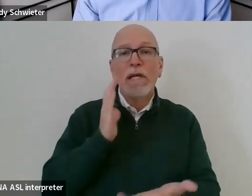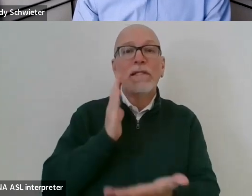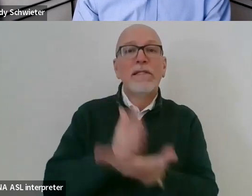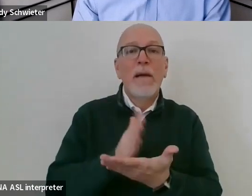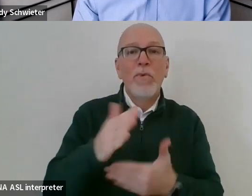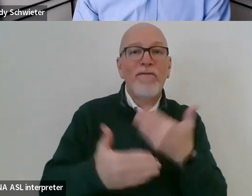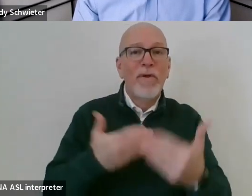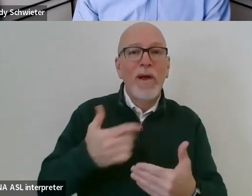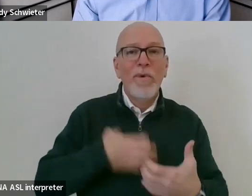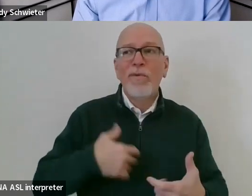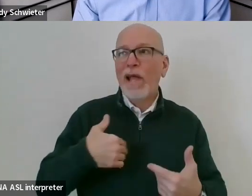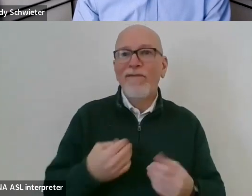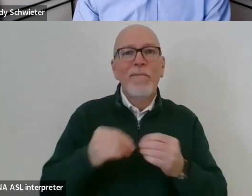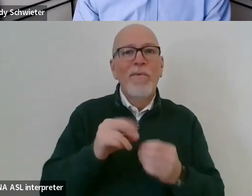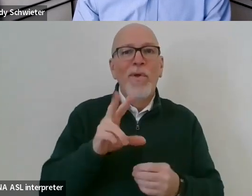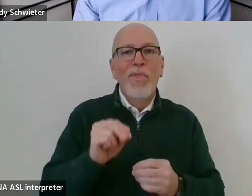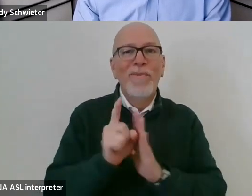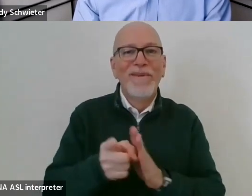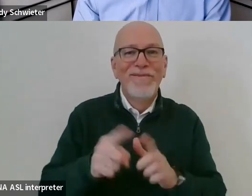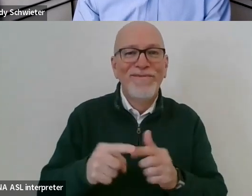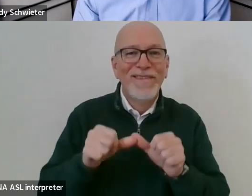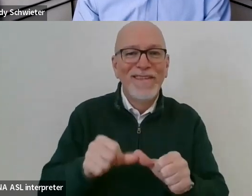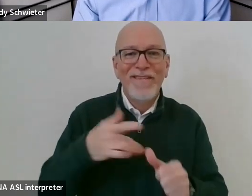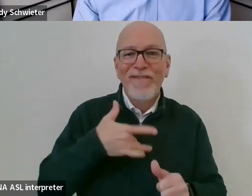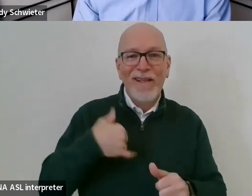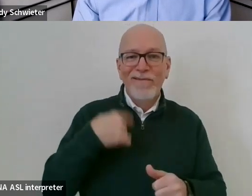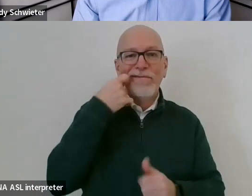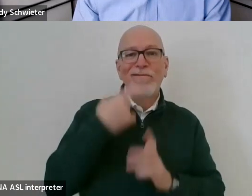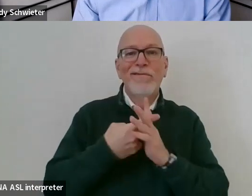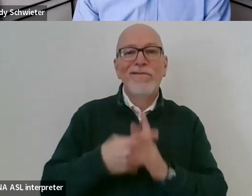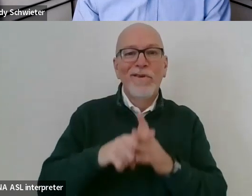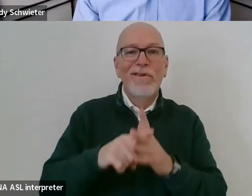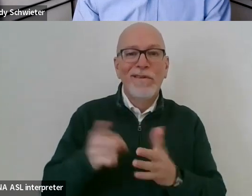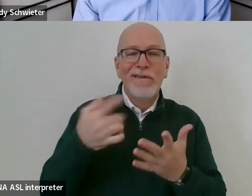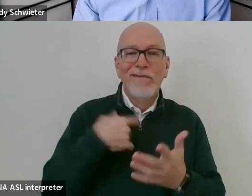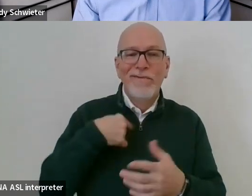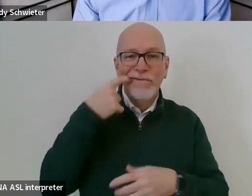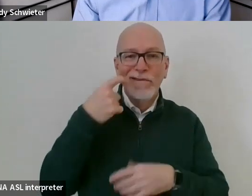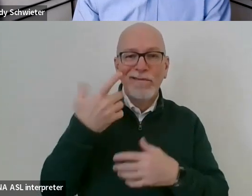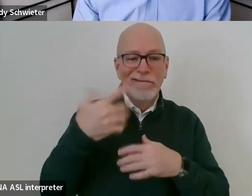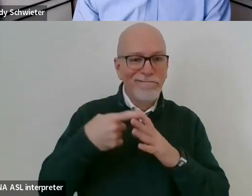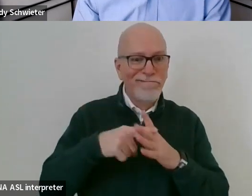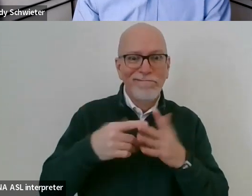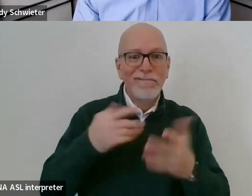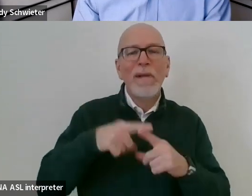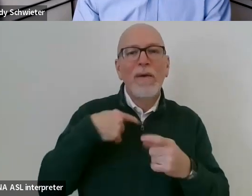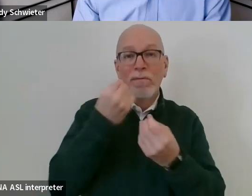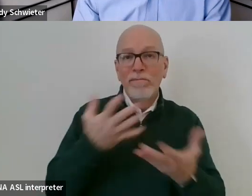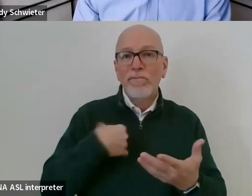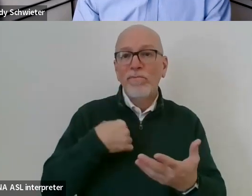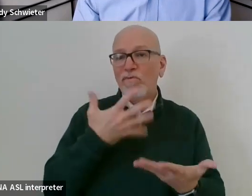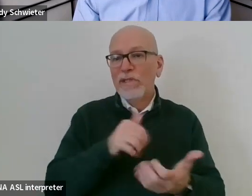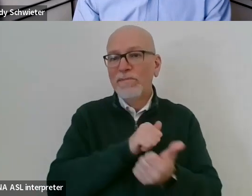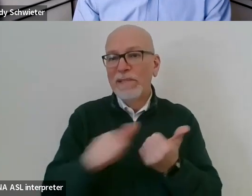flow. I wish we had another 30 minutes to continue because it feels like you've just scratched the surface. But I do want to let you know that we've actually